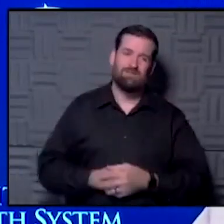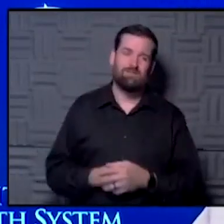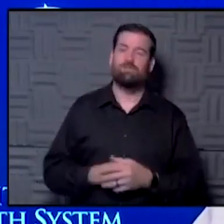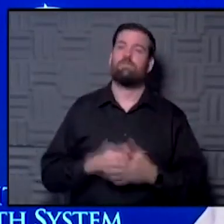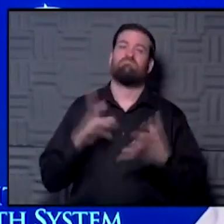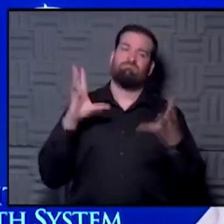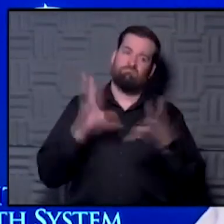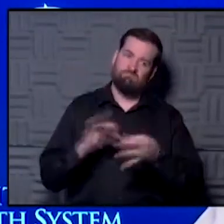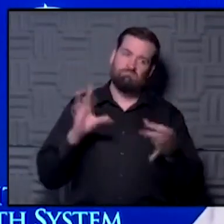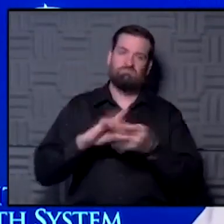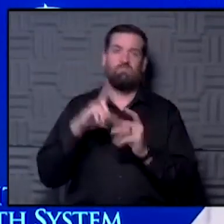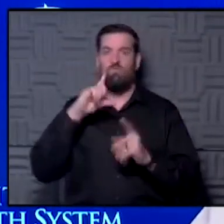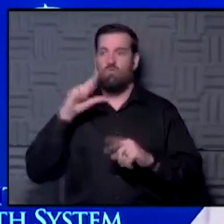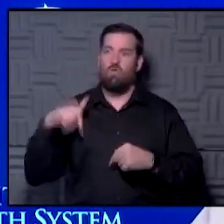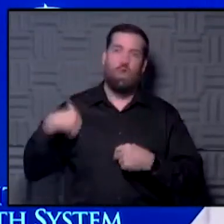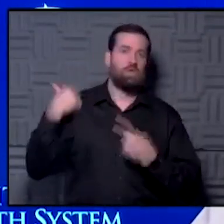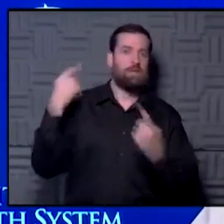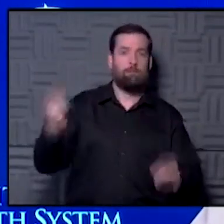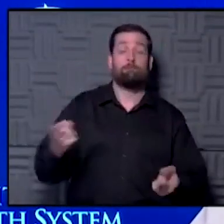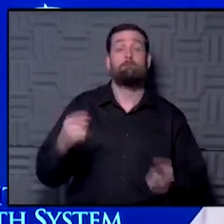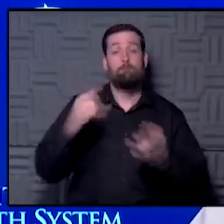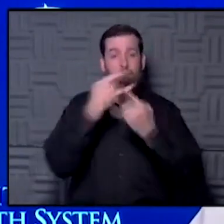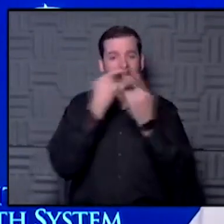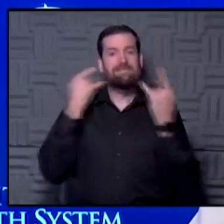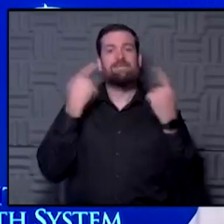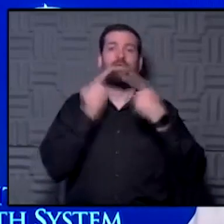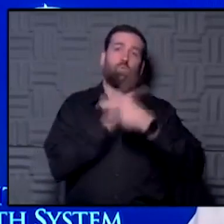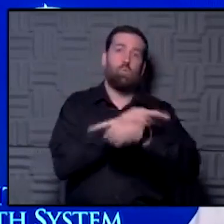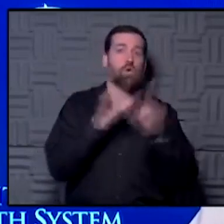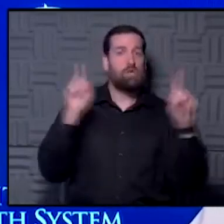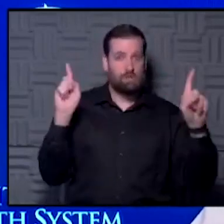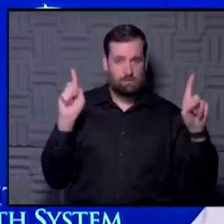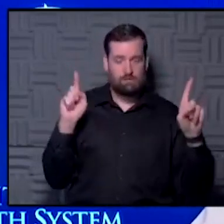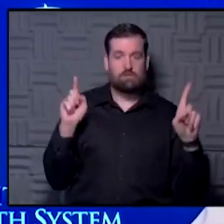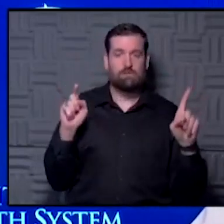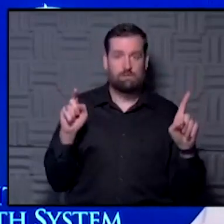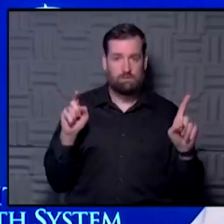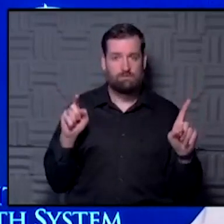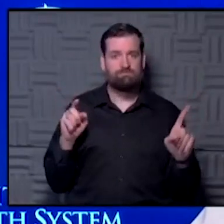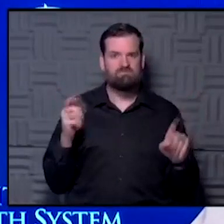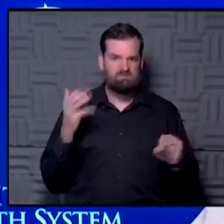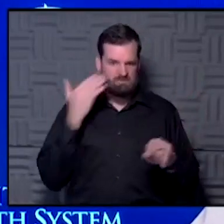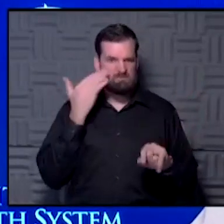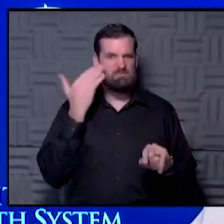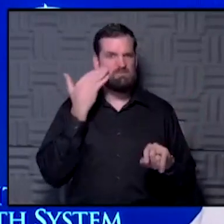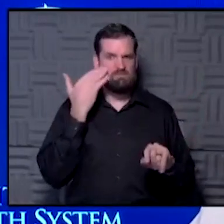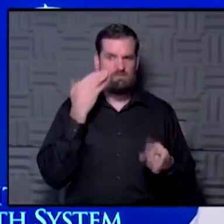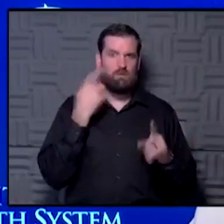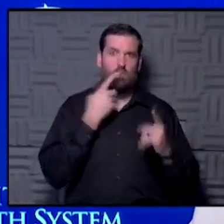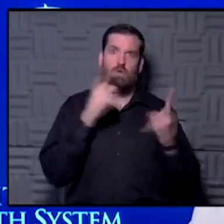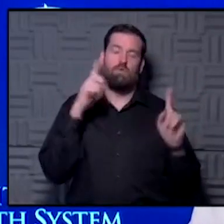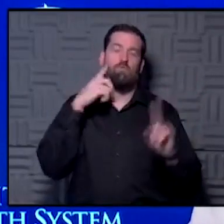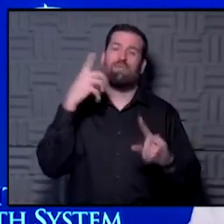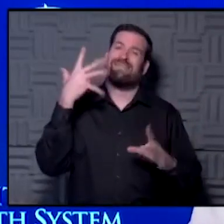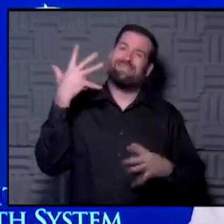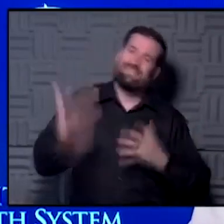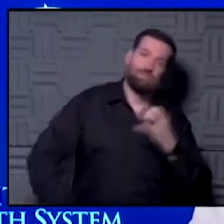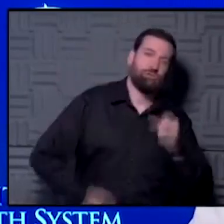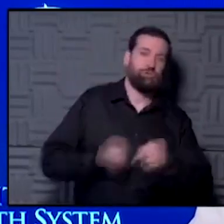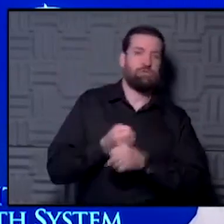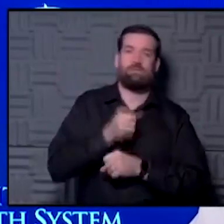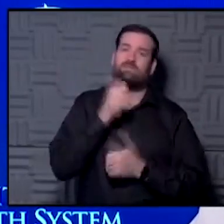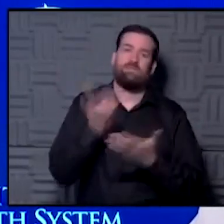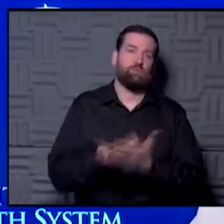saying this for a long time. So masking does work. We've known that it's worked for years and years and years. It's not